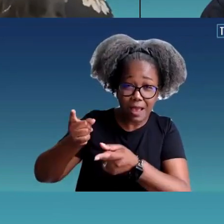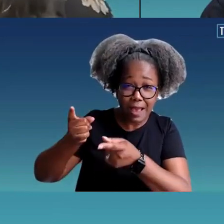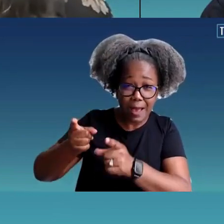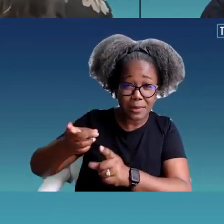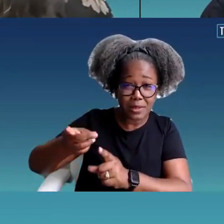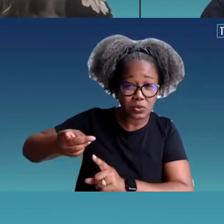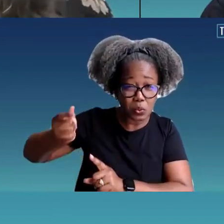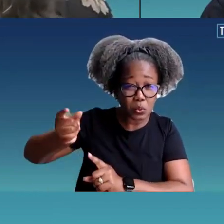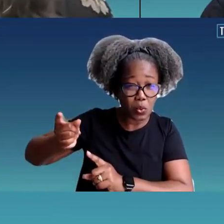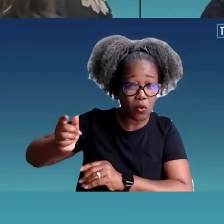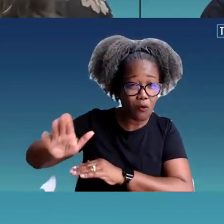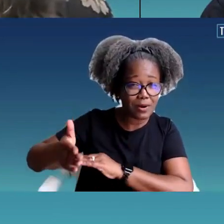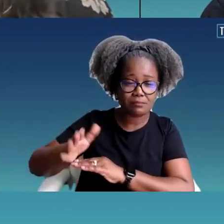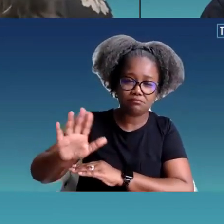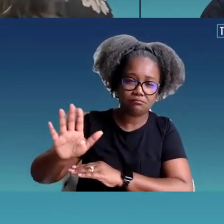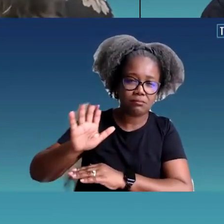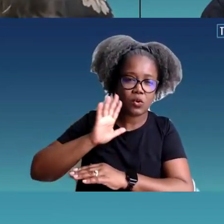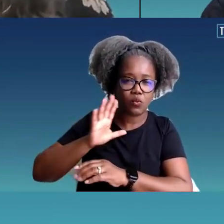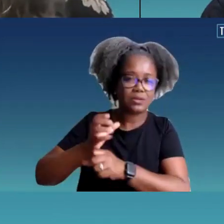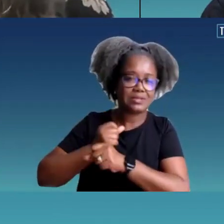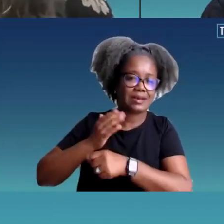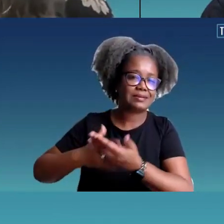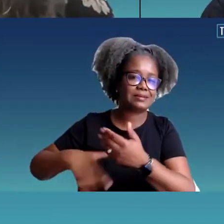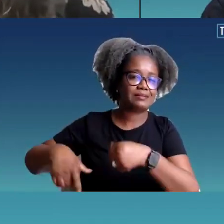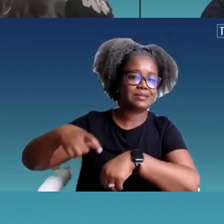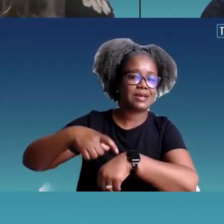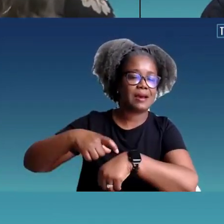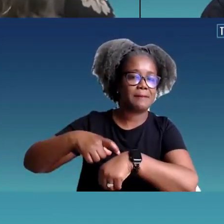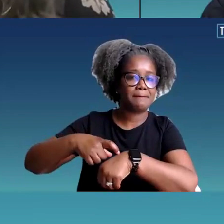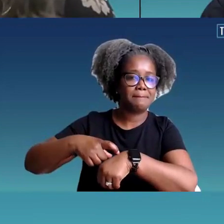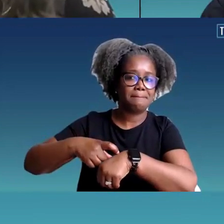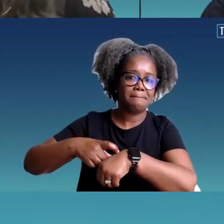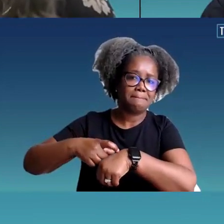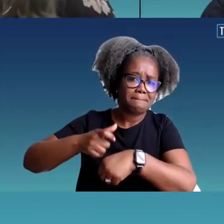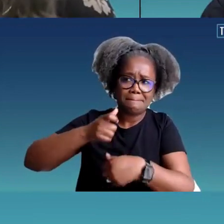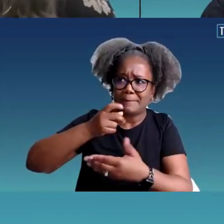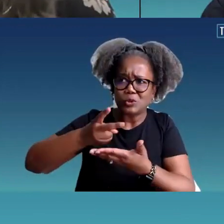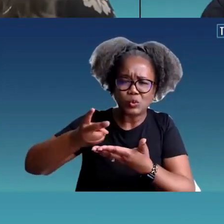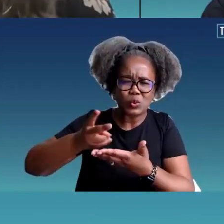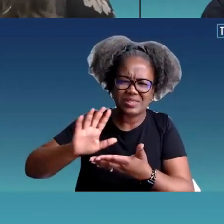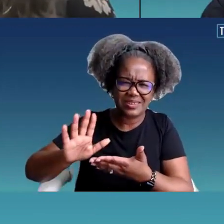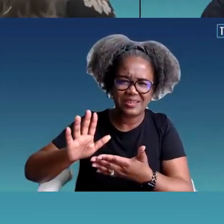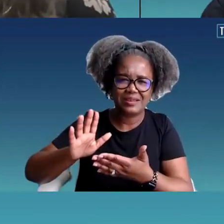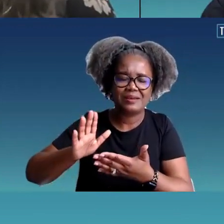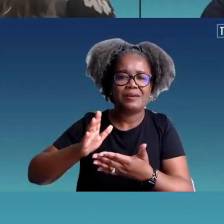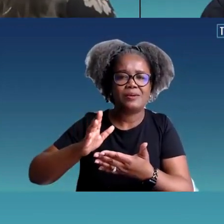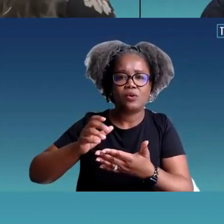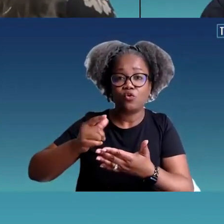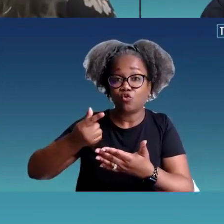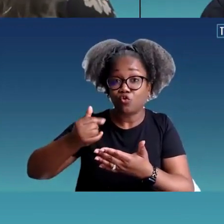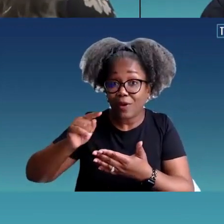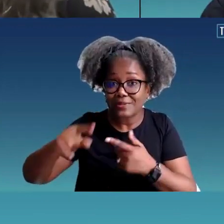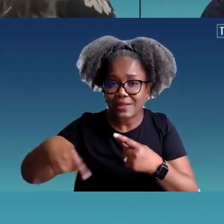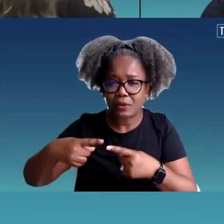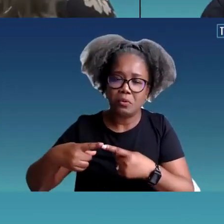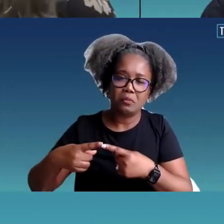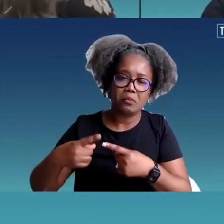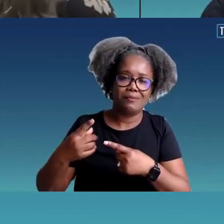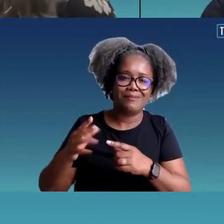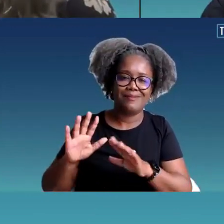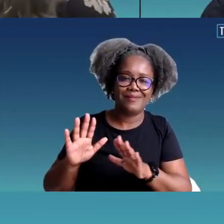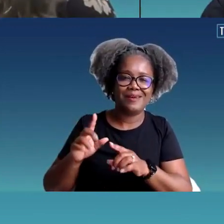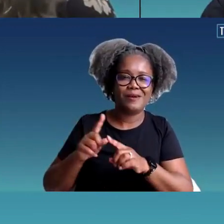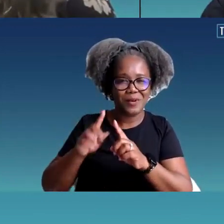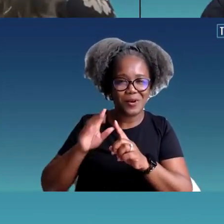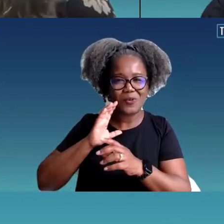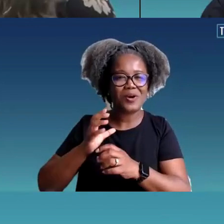in 2 weeks or in one particular grant cycle, but thinking about how things can change over time. And so that focus on breast